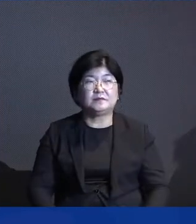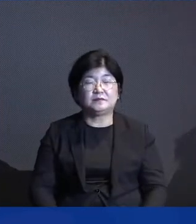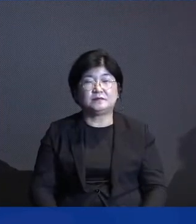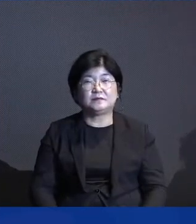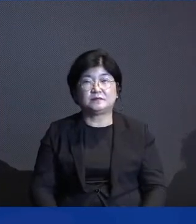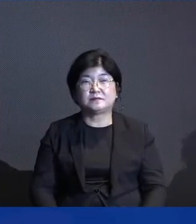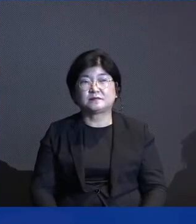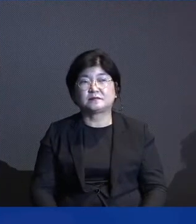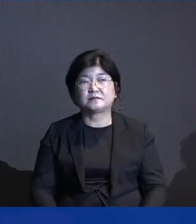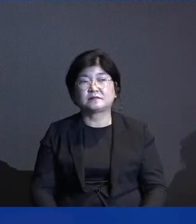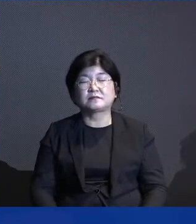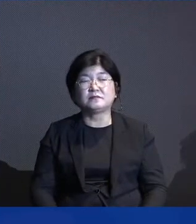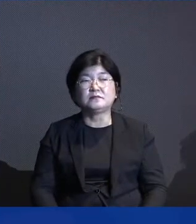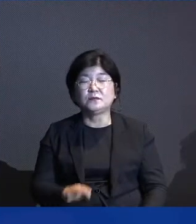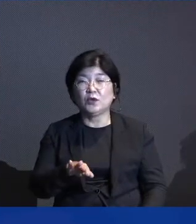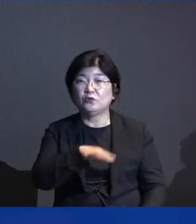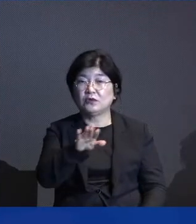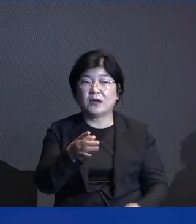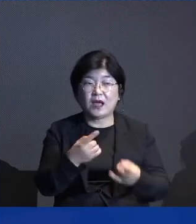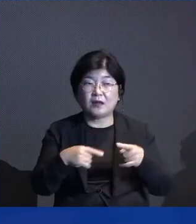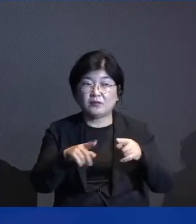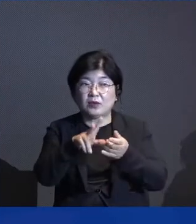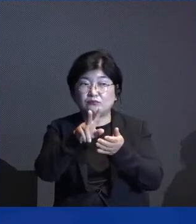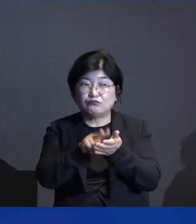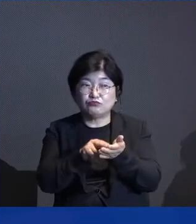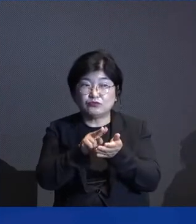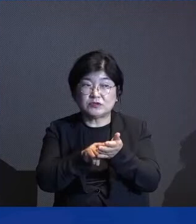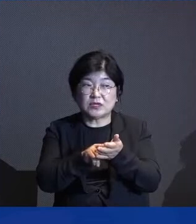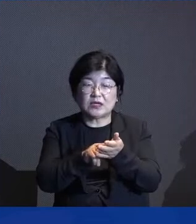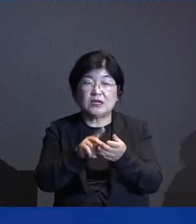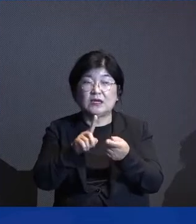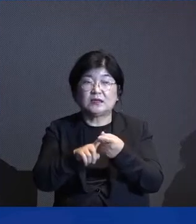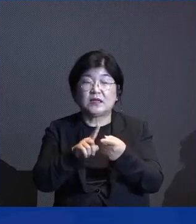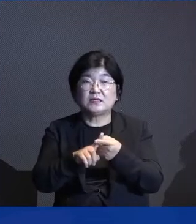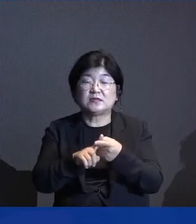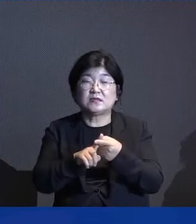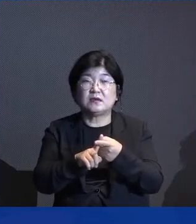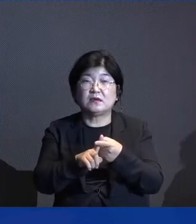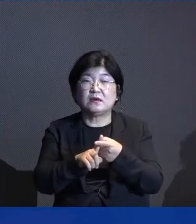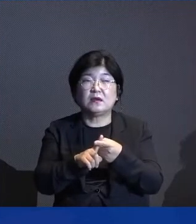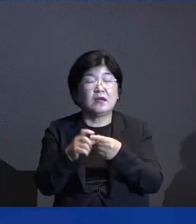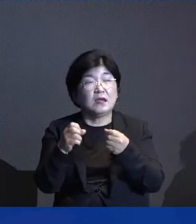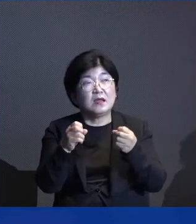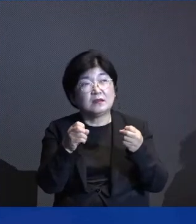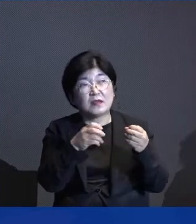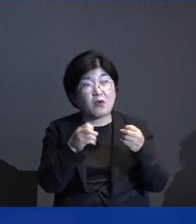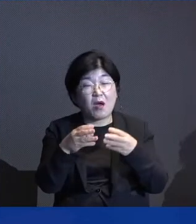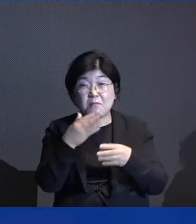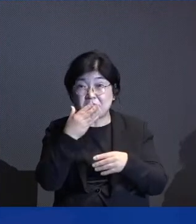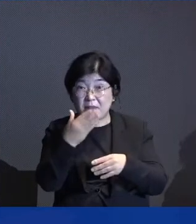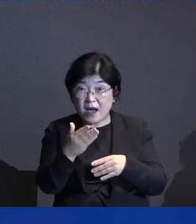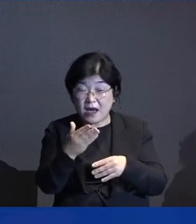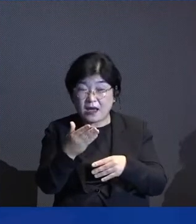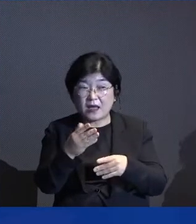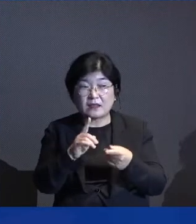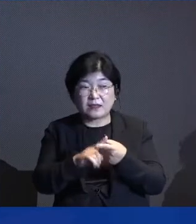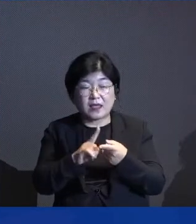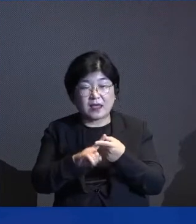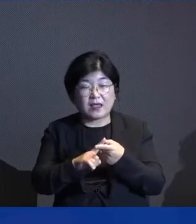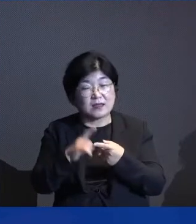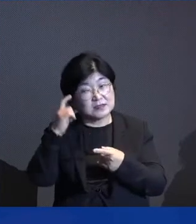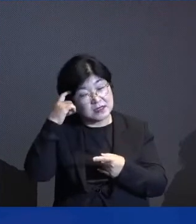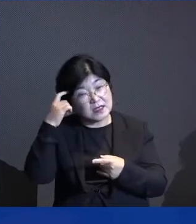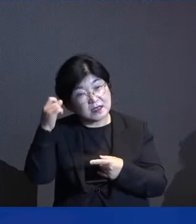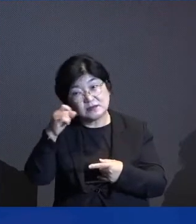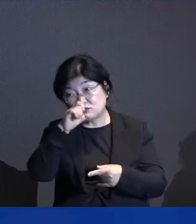discuss together about this kind of potential factors that also link to psychological well-being